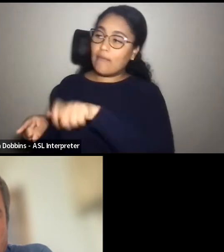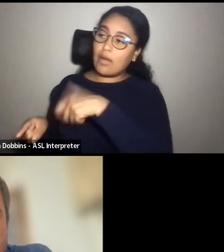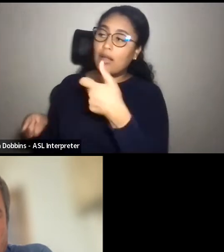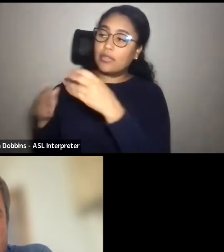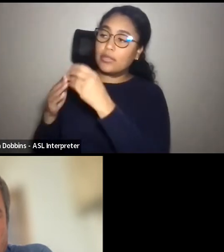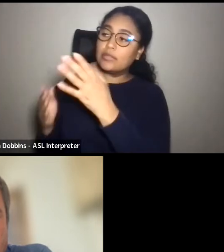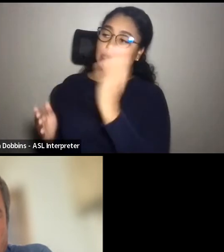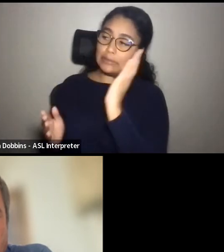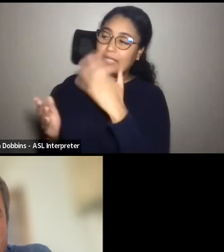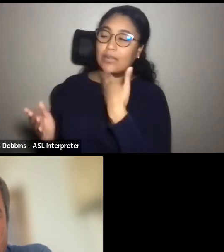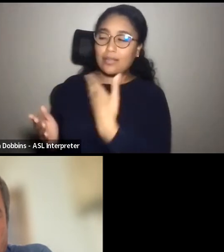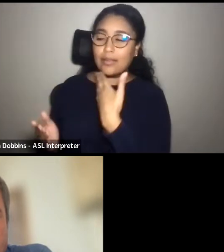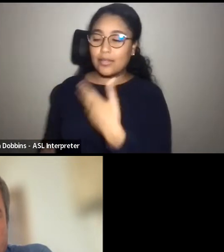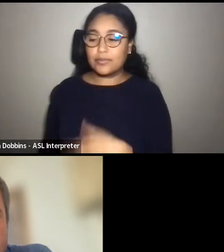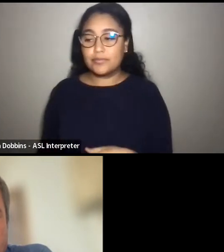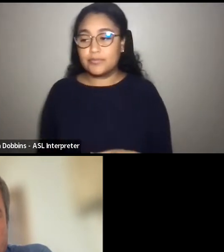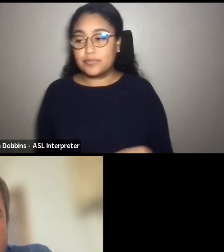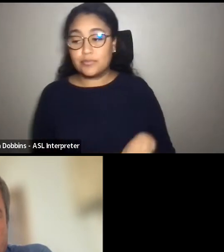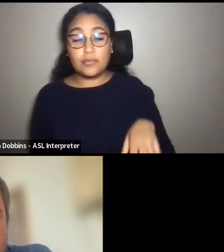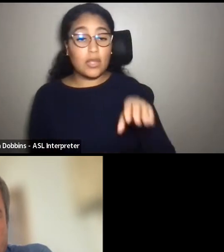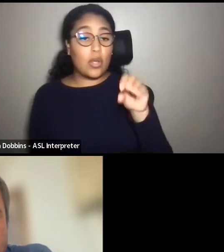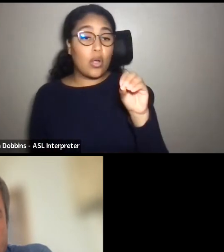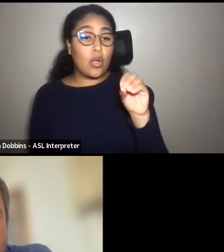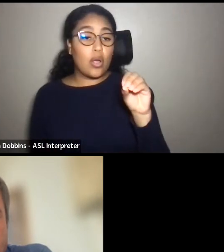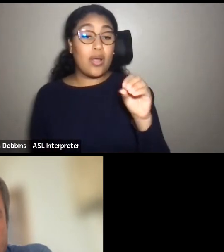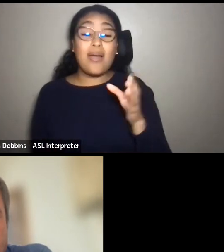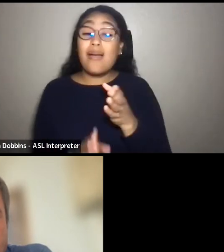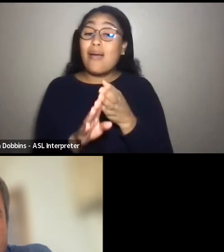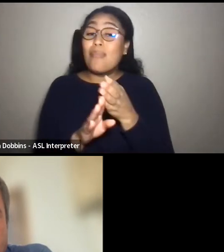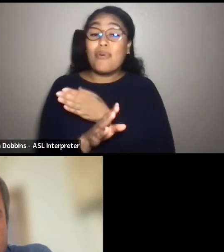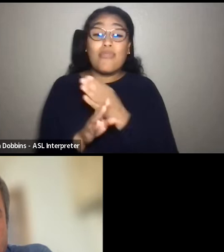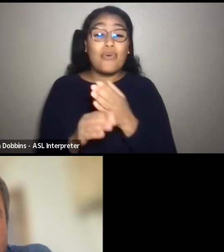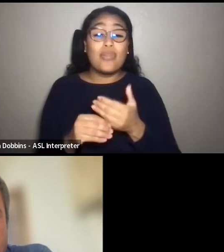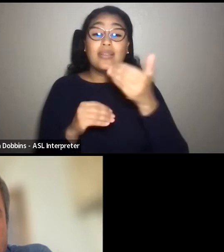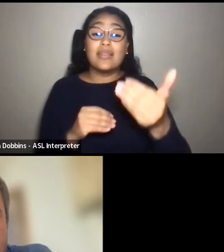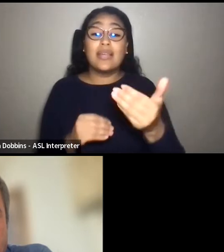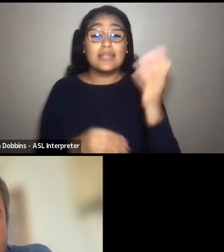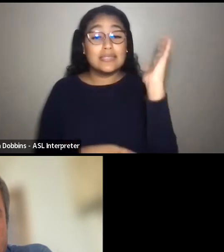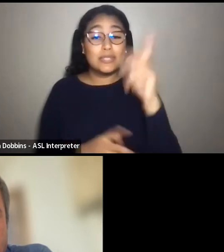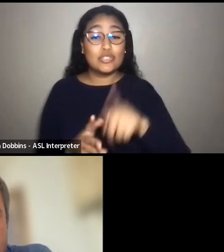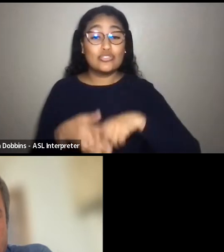you. Ornette Rose. Before the next speaker speaks,